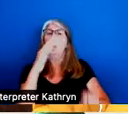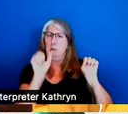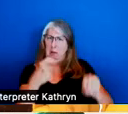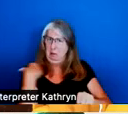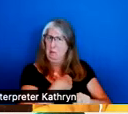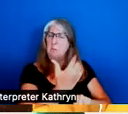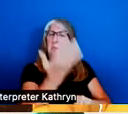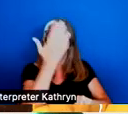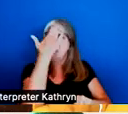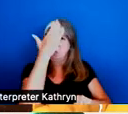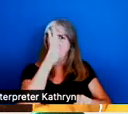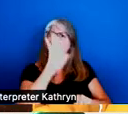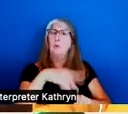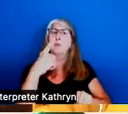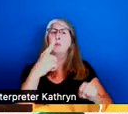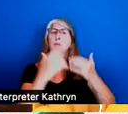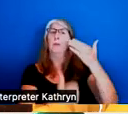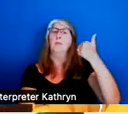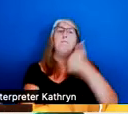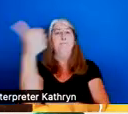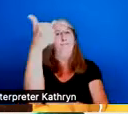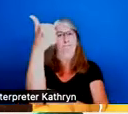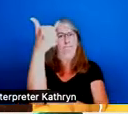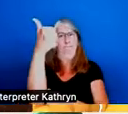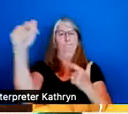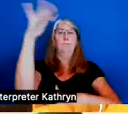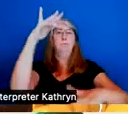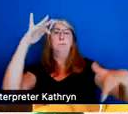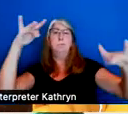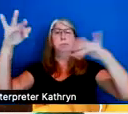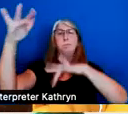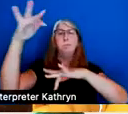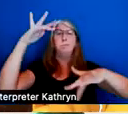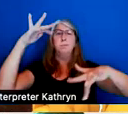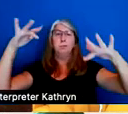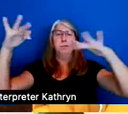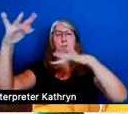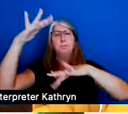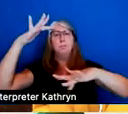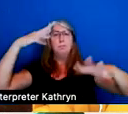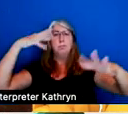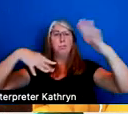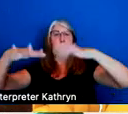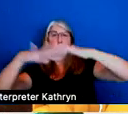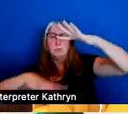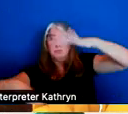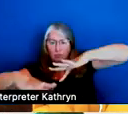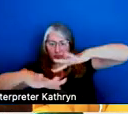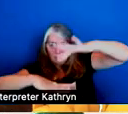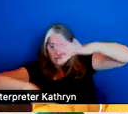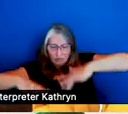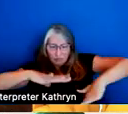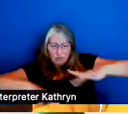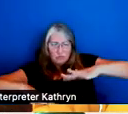that there is something greater swirling beneath its exterior, at work in our hearts